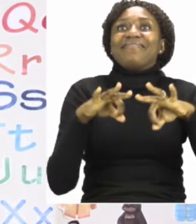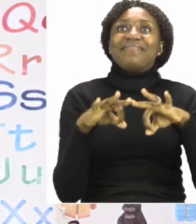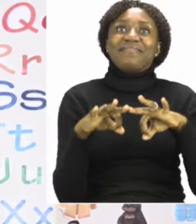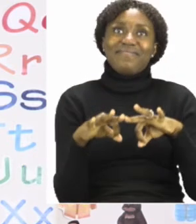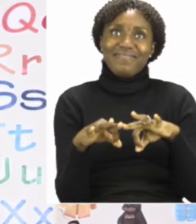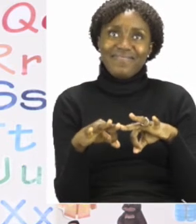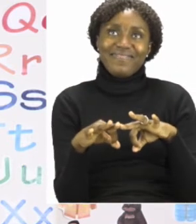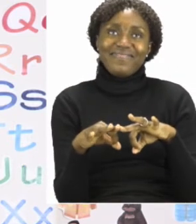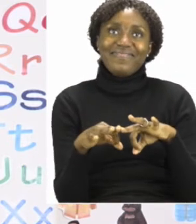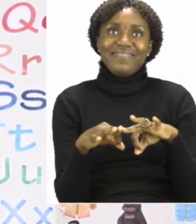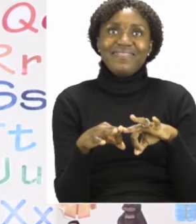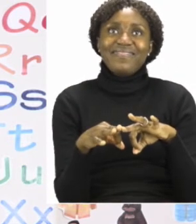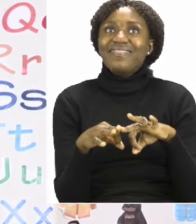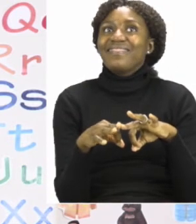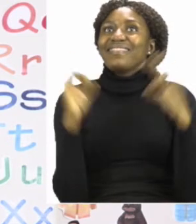E-I-E-I-O,